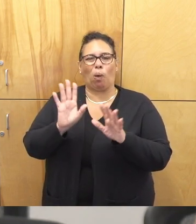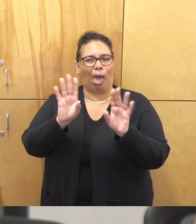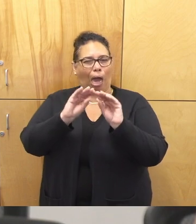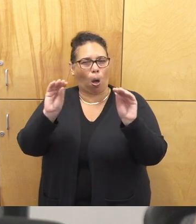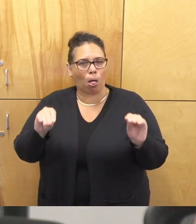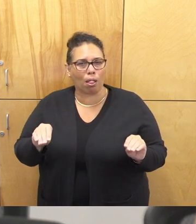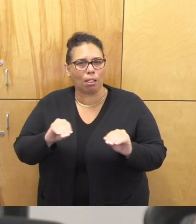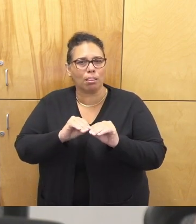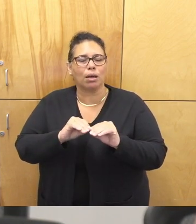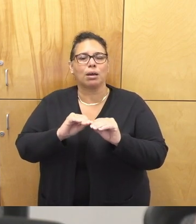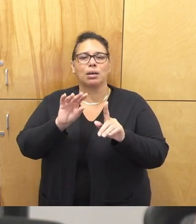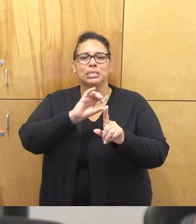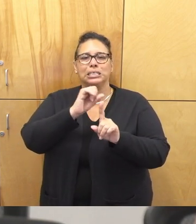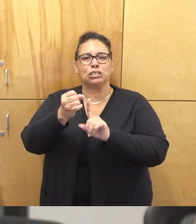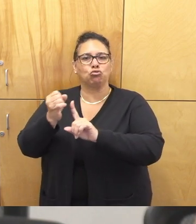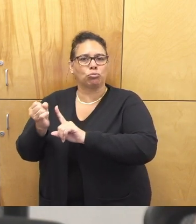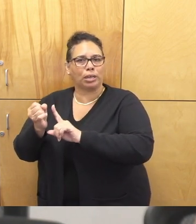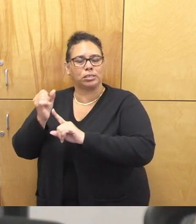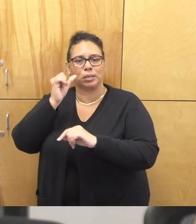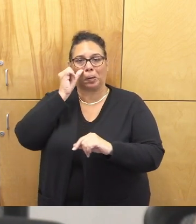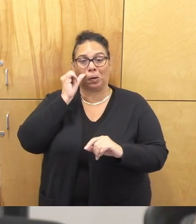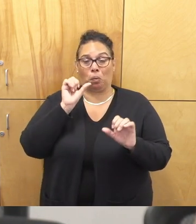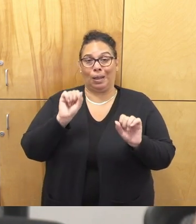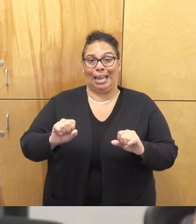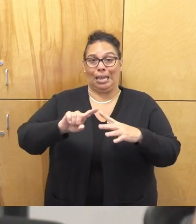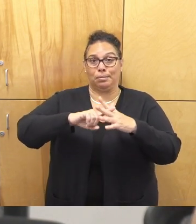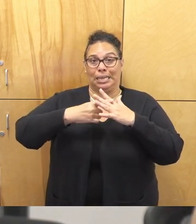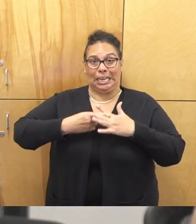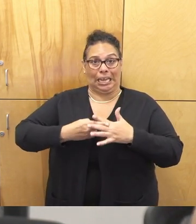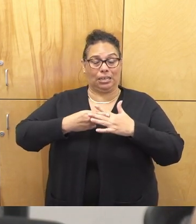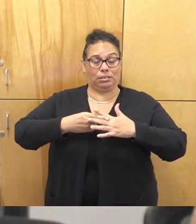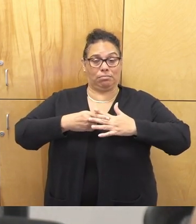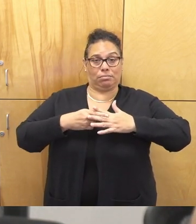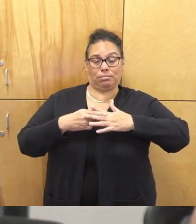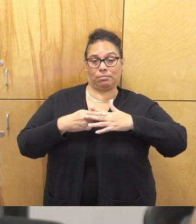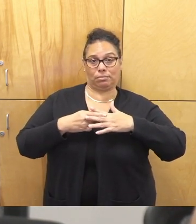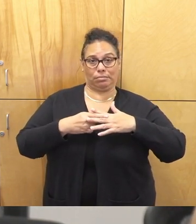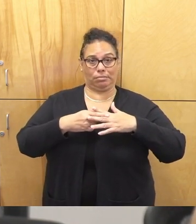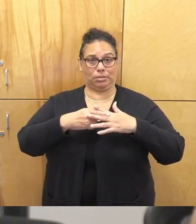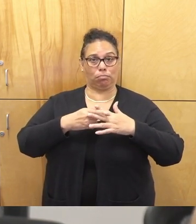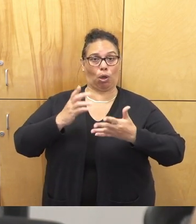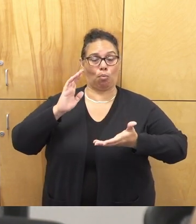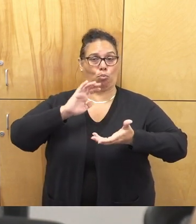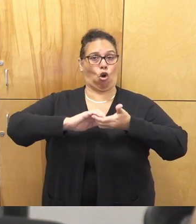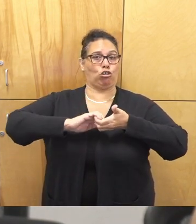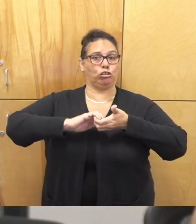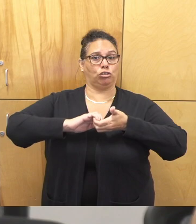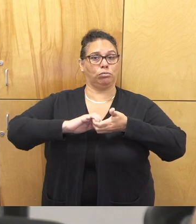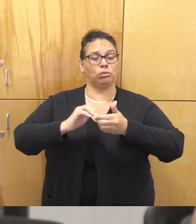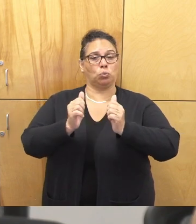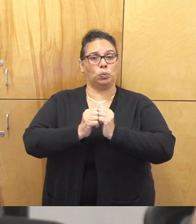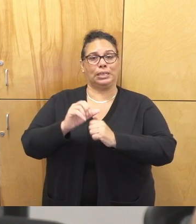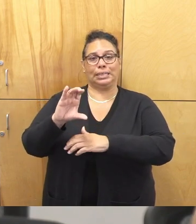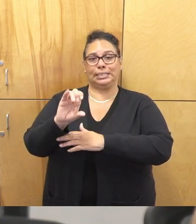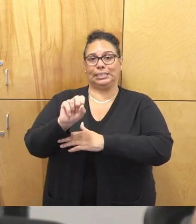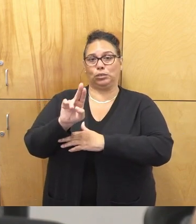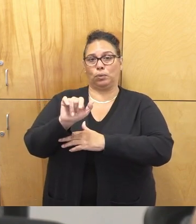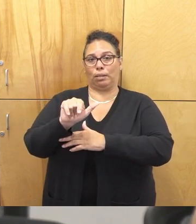some situations where we could begin to set forth a partnership with Long Beach State.